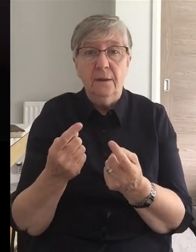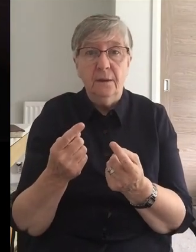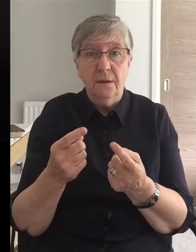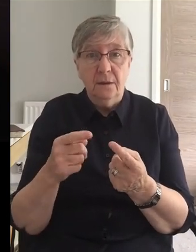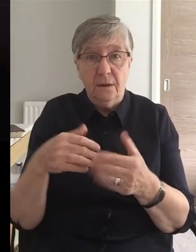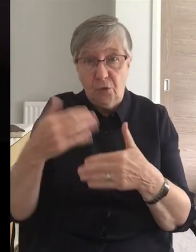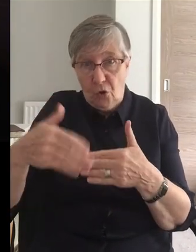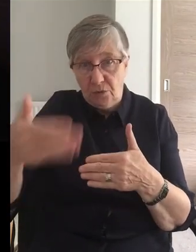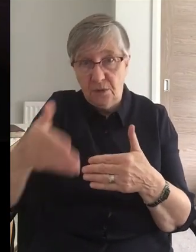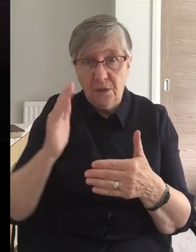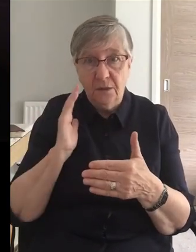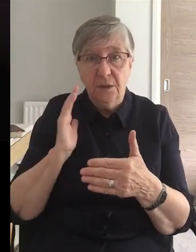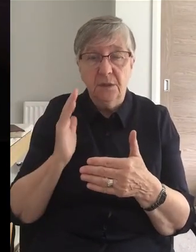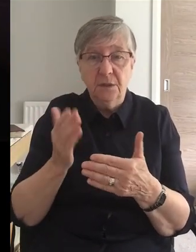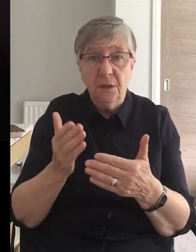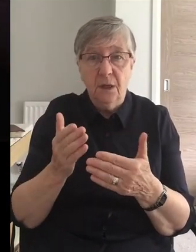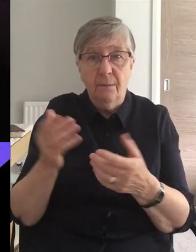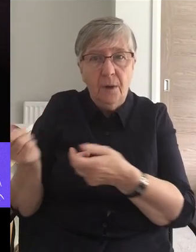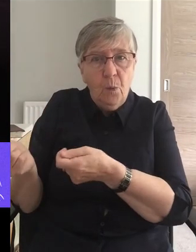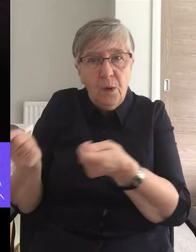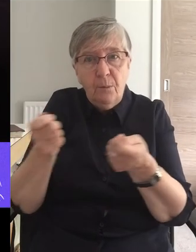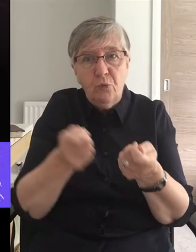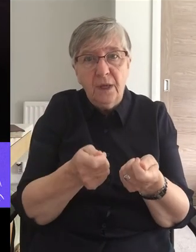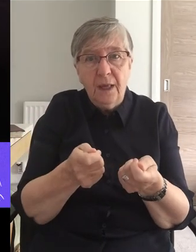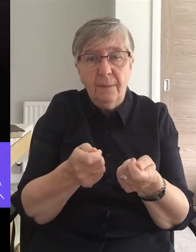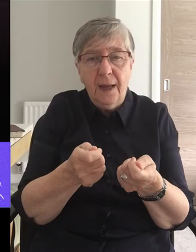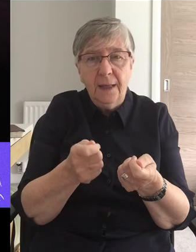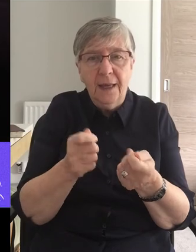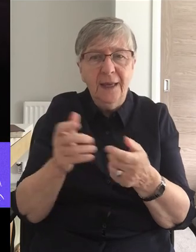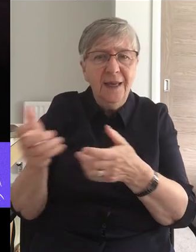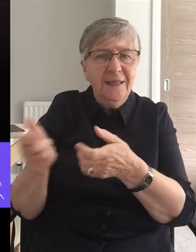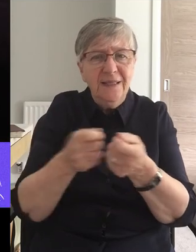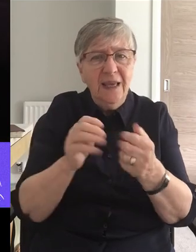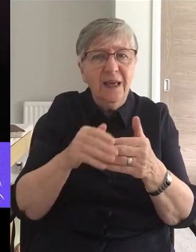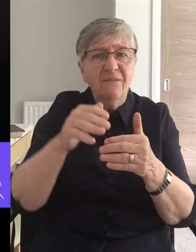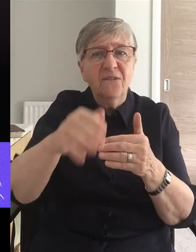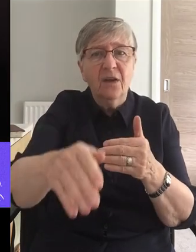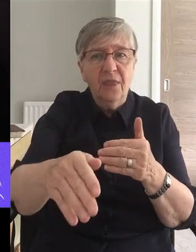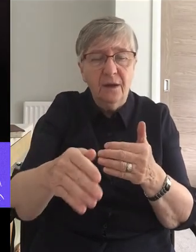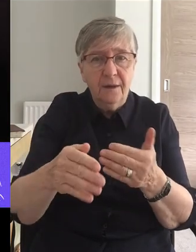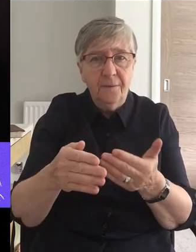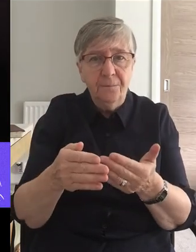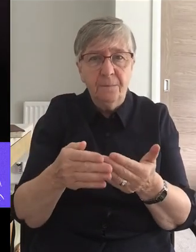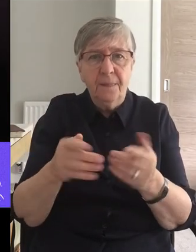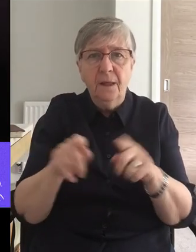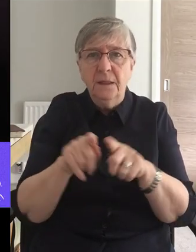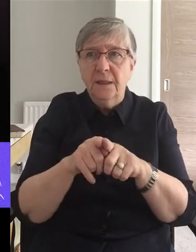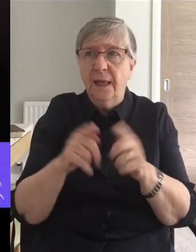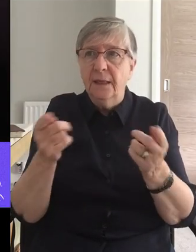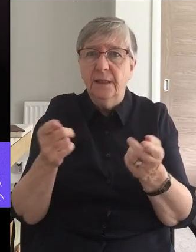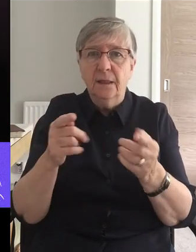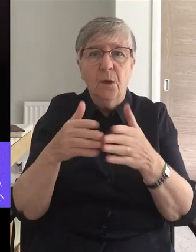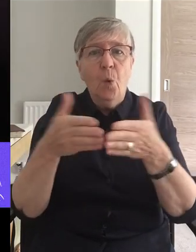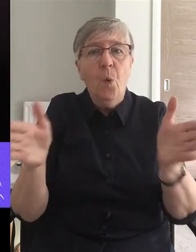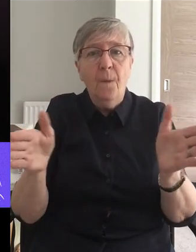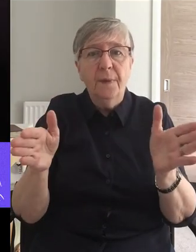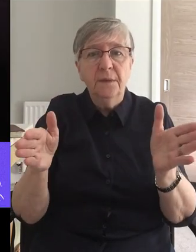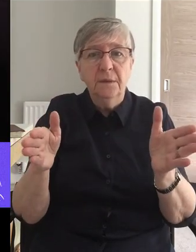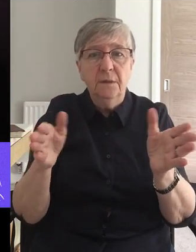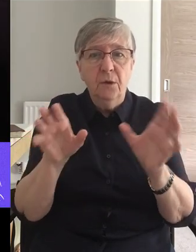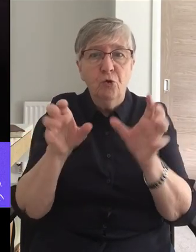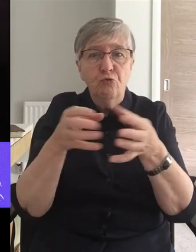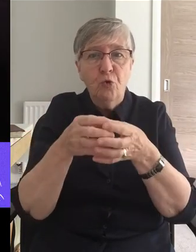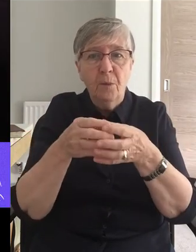of Sunday morning sermons. So we're bringing back the Taking It Further, which was an open